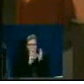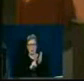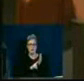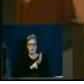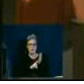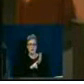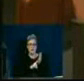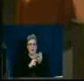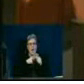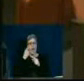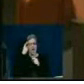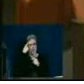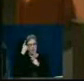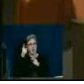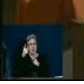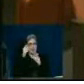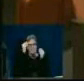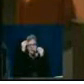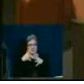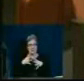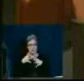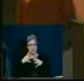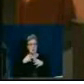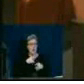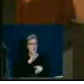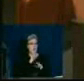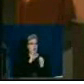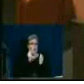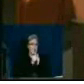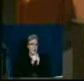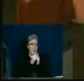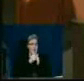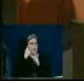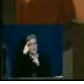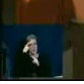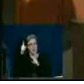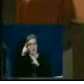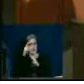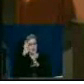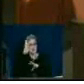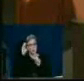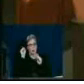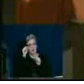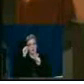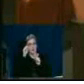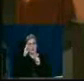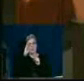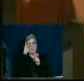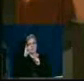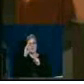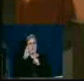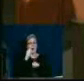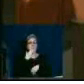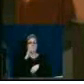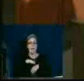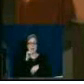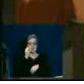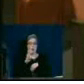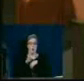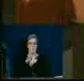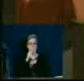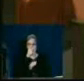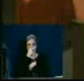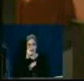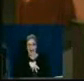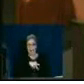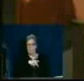done a very bad job. I think the teachers I've talked to think that, and it looks like it's already a done deal,